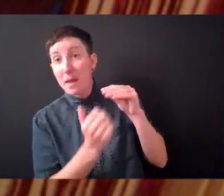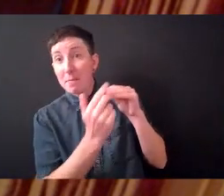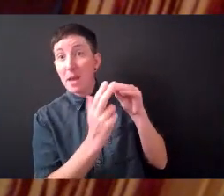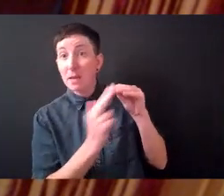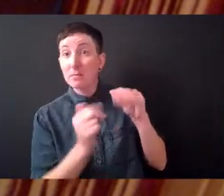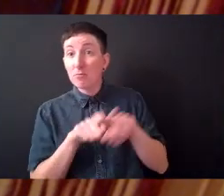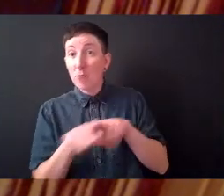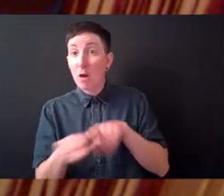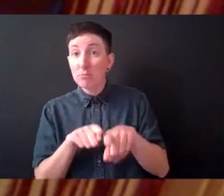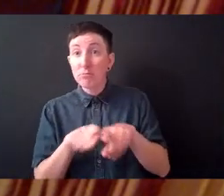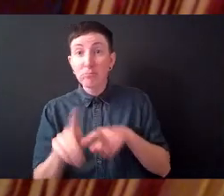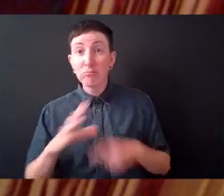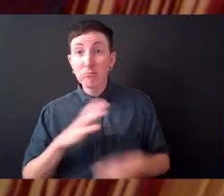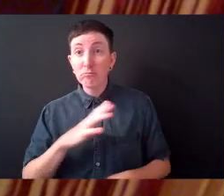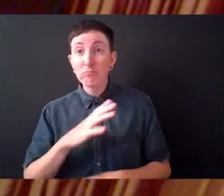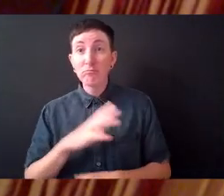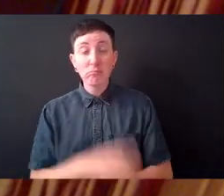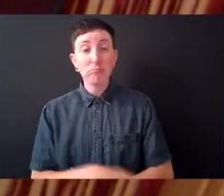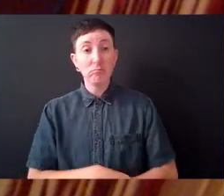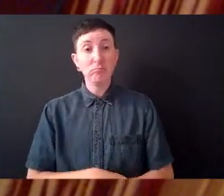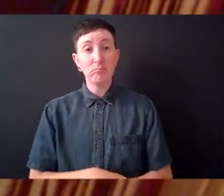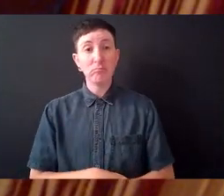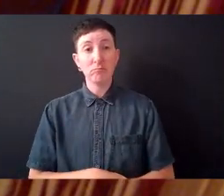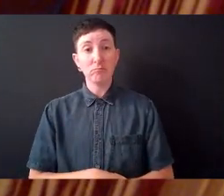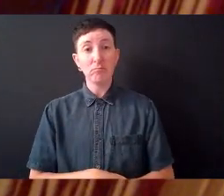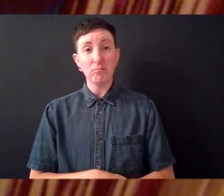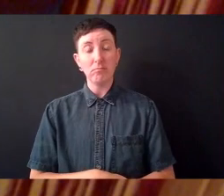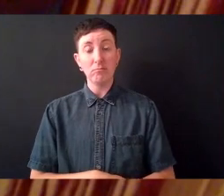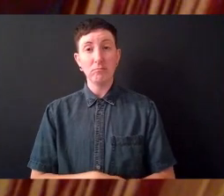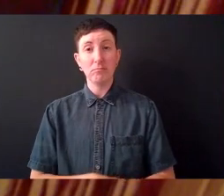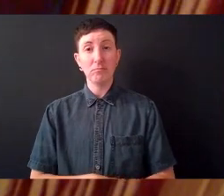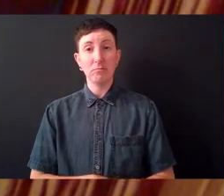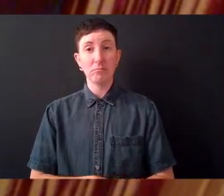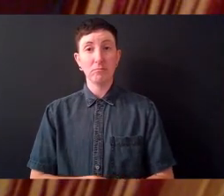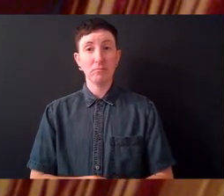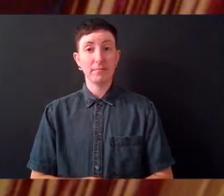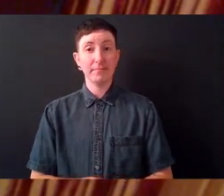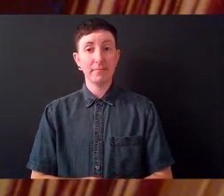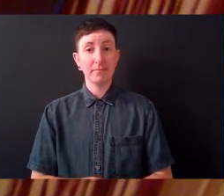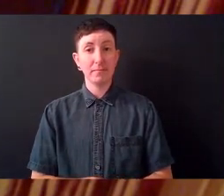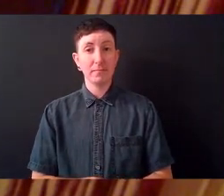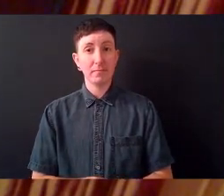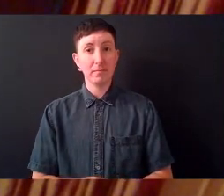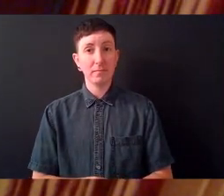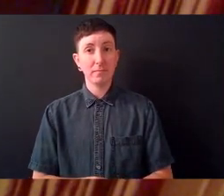to fill in that part of the sock.